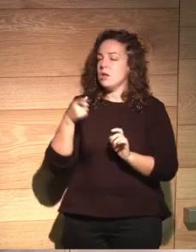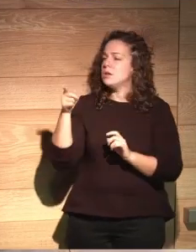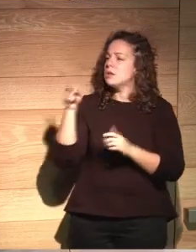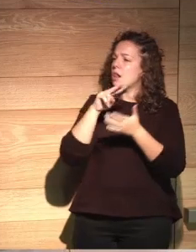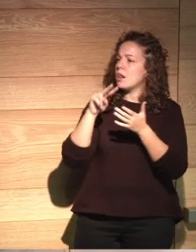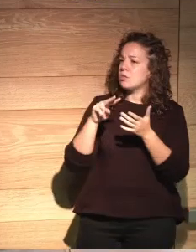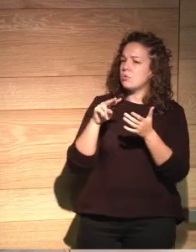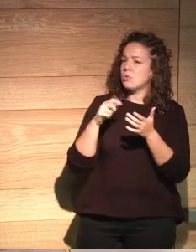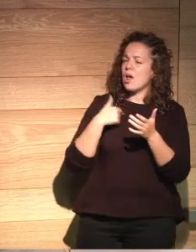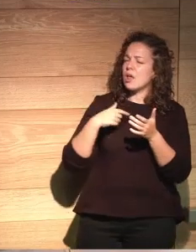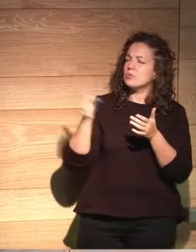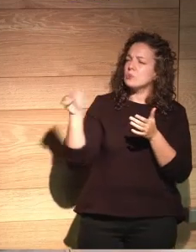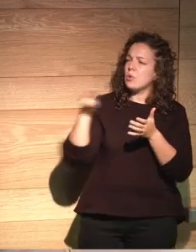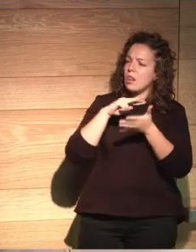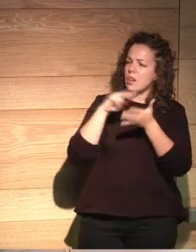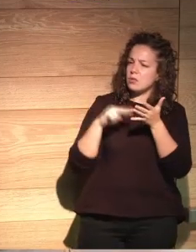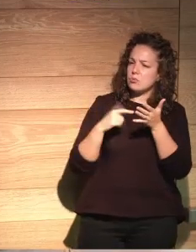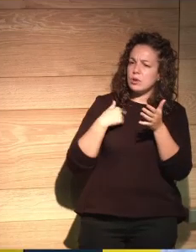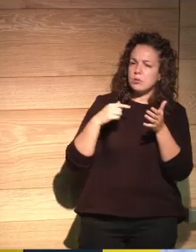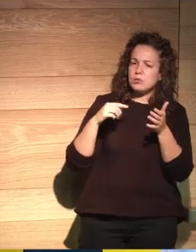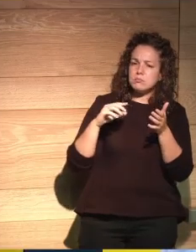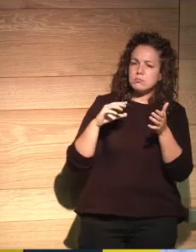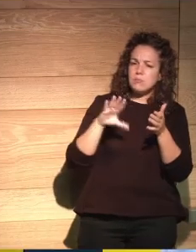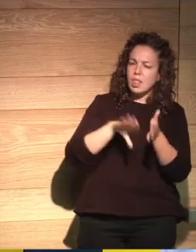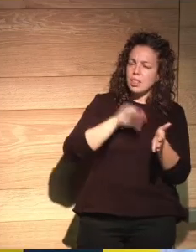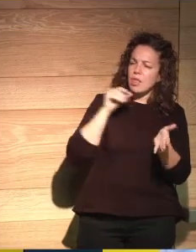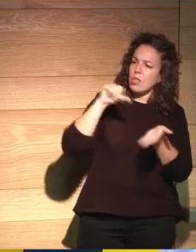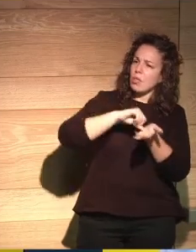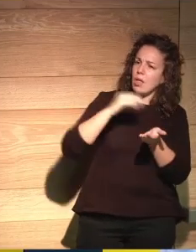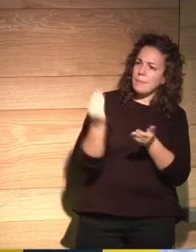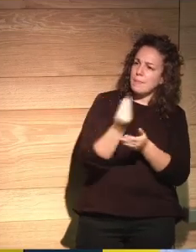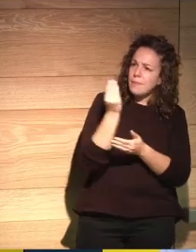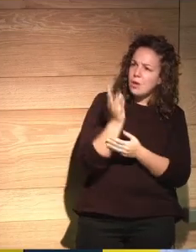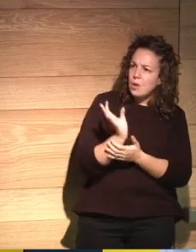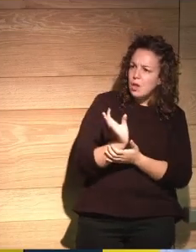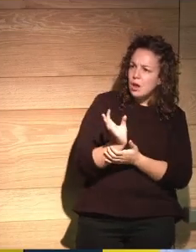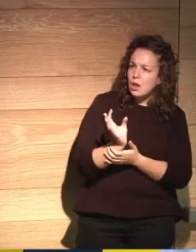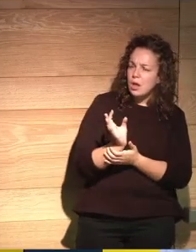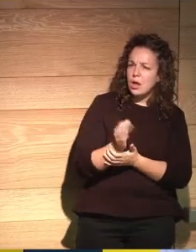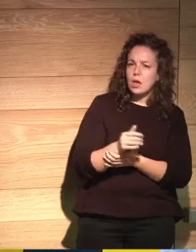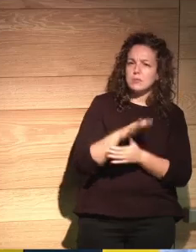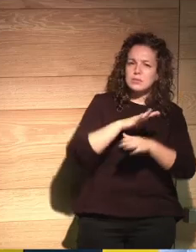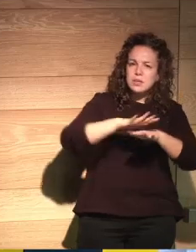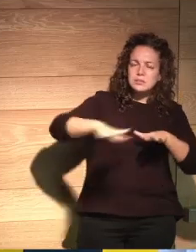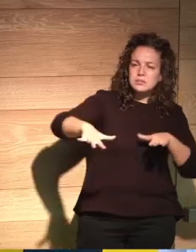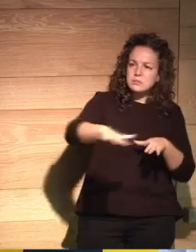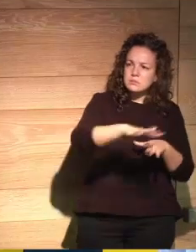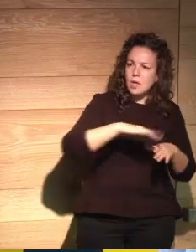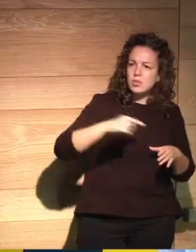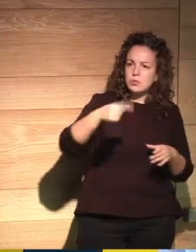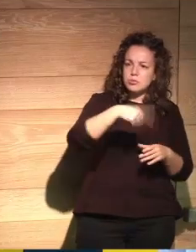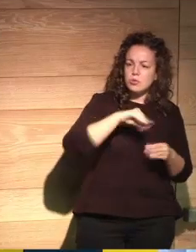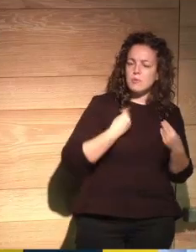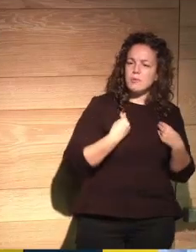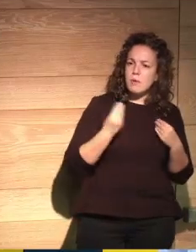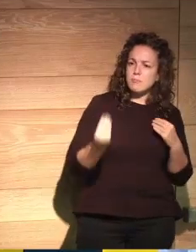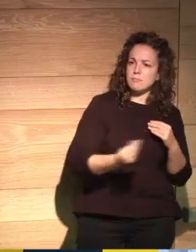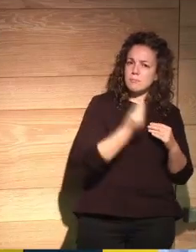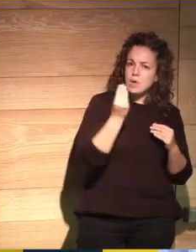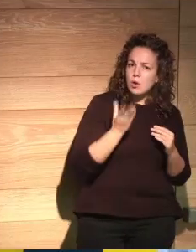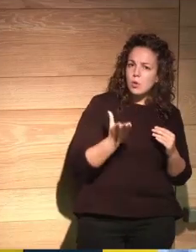grow. But from that reading, you infer that we are in a better